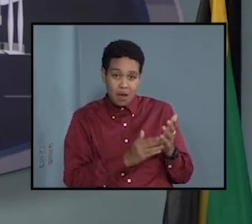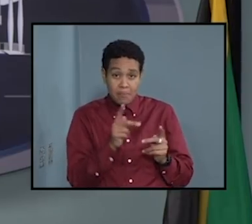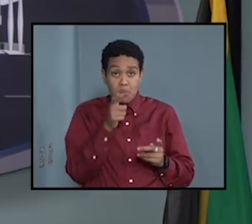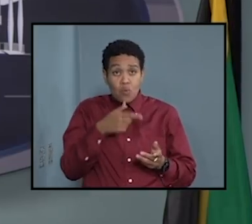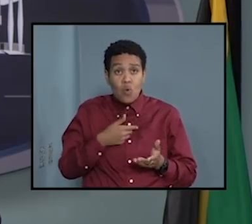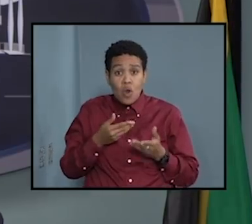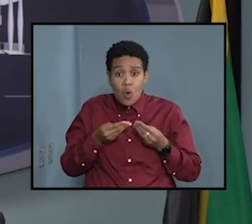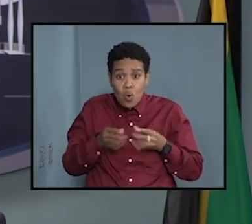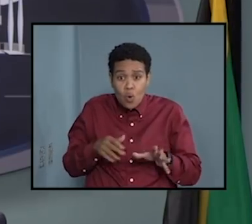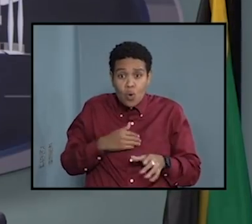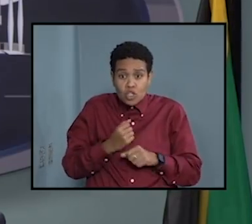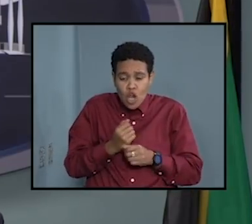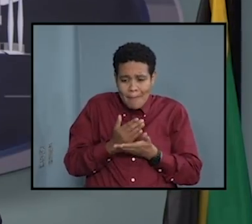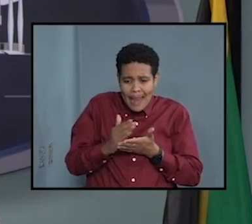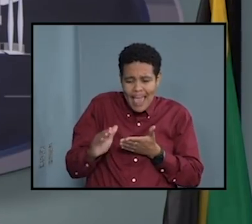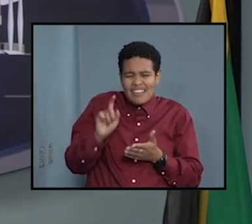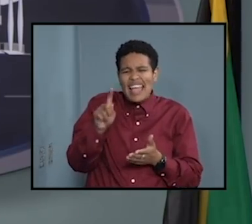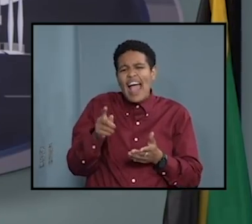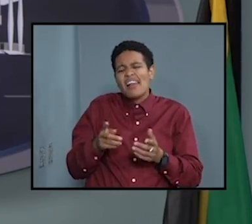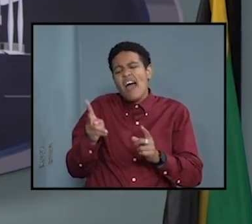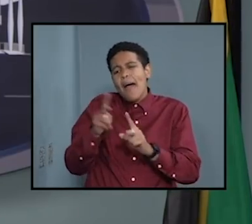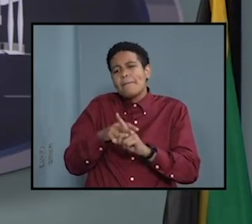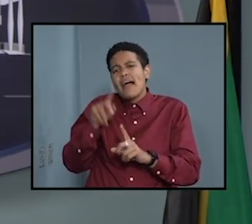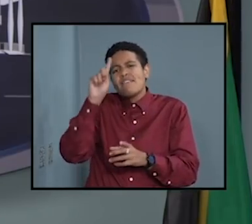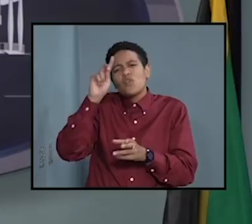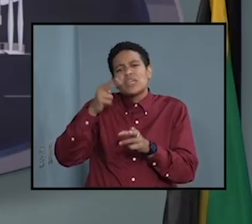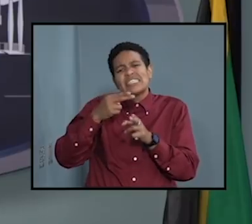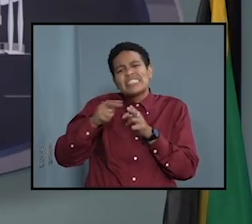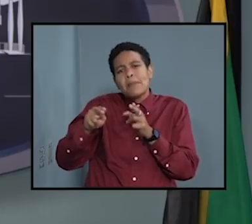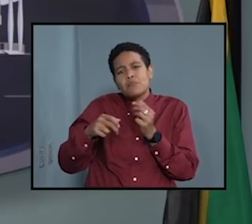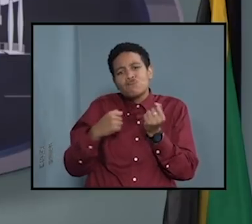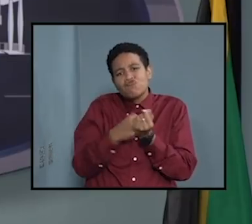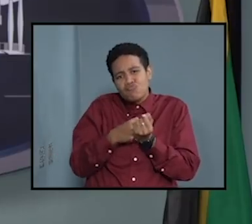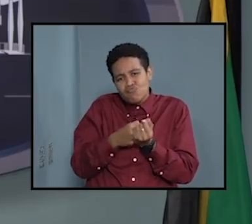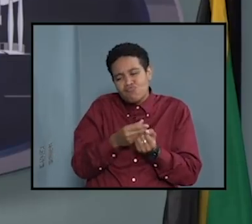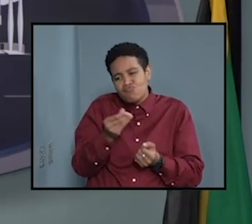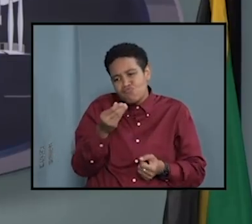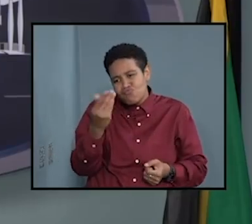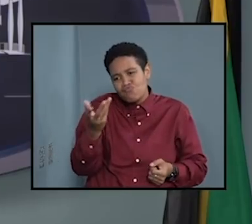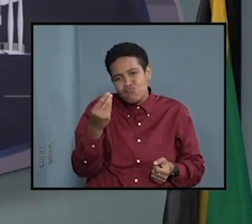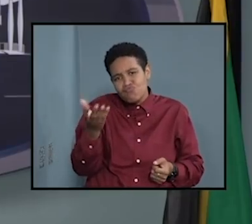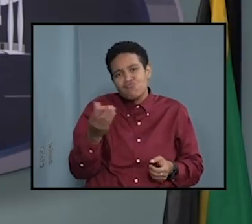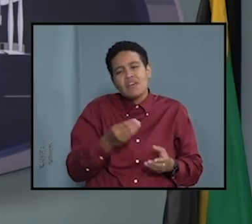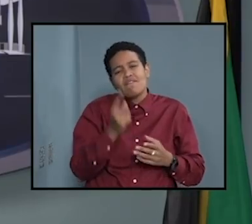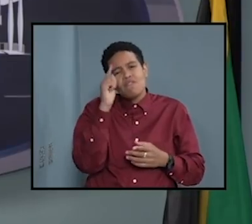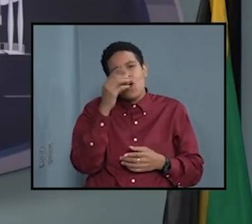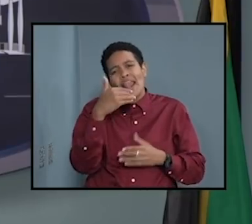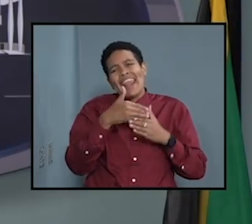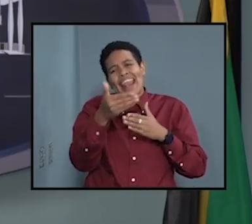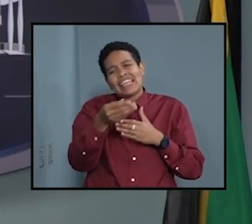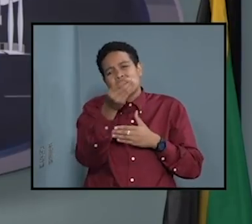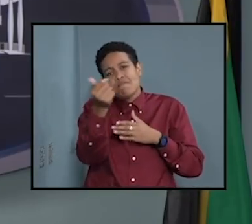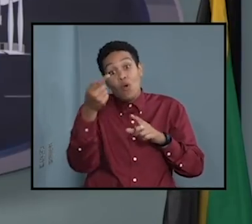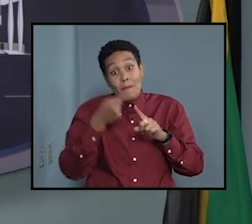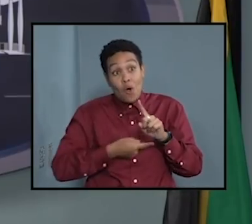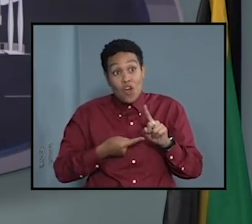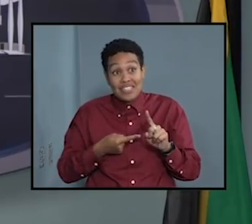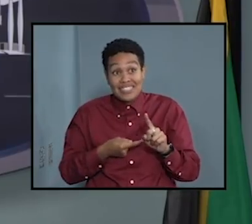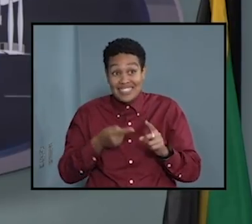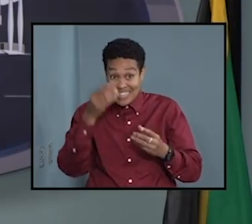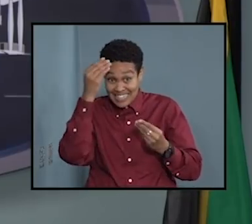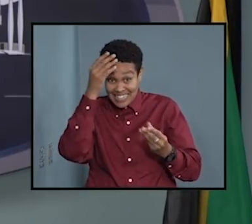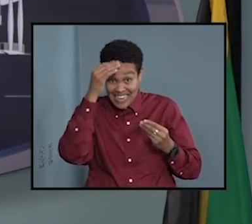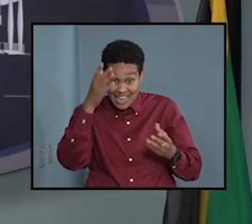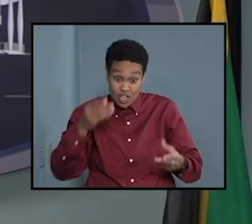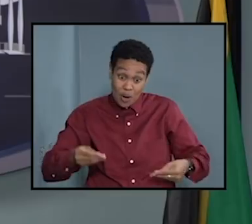apply for temporary assistance over the next few months. And the data provided by